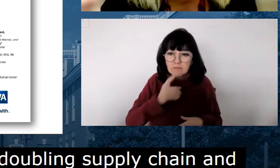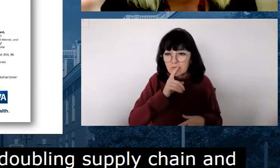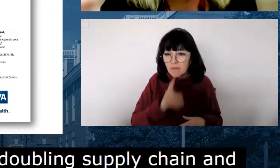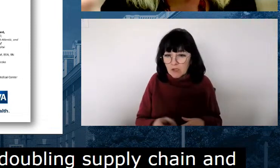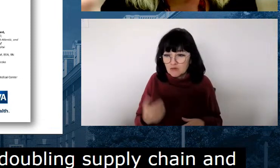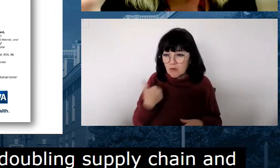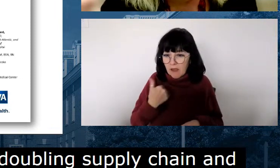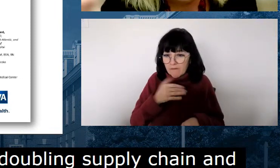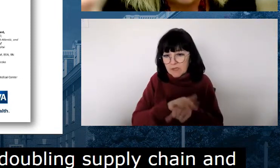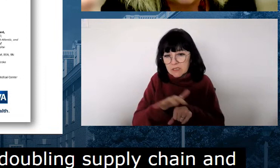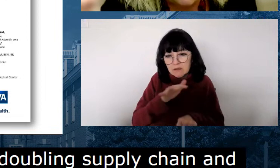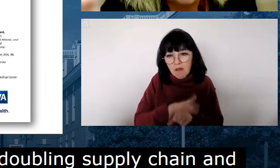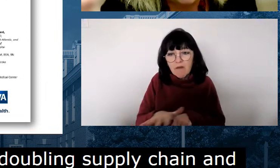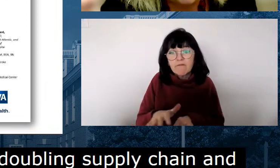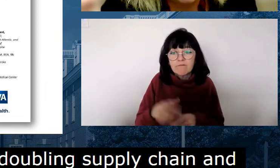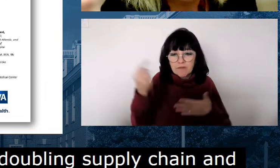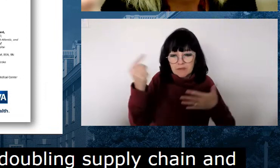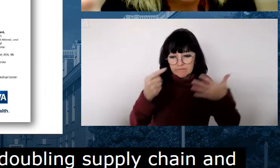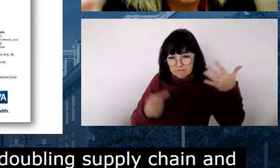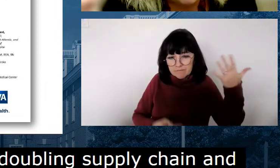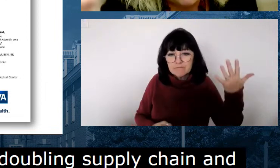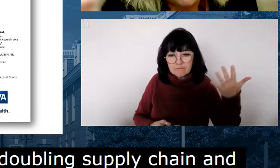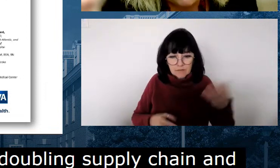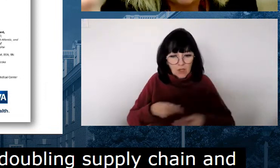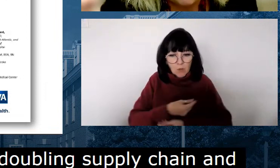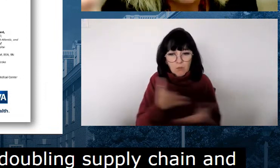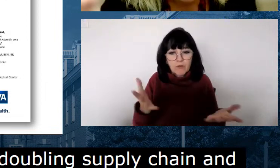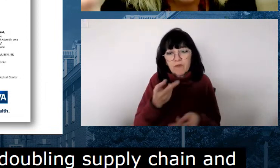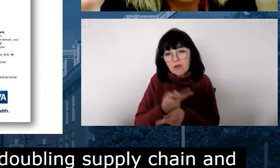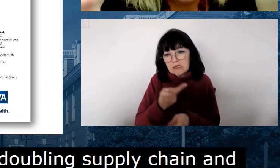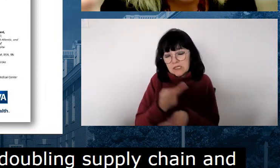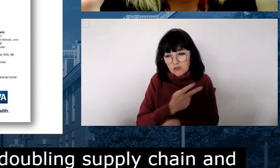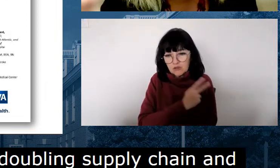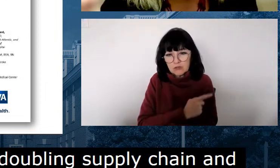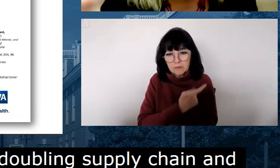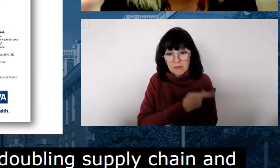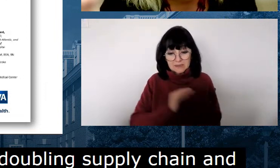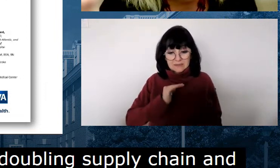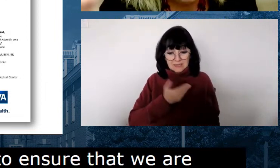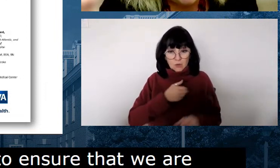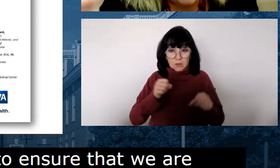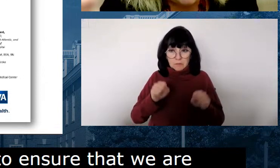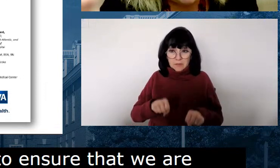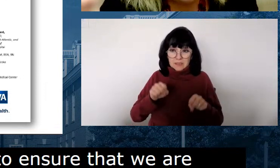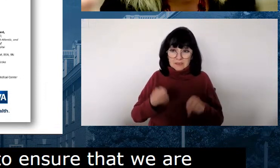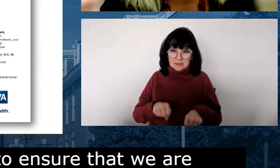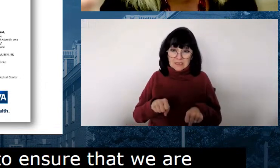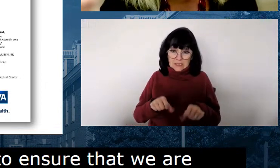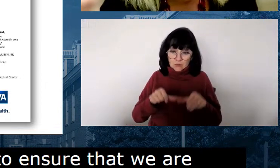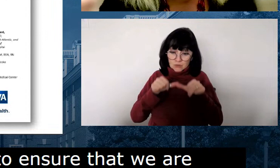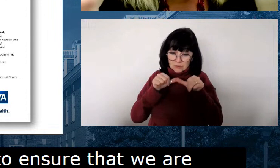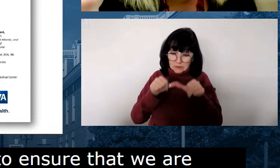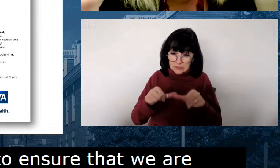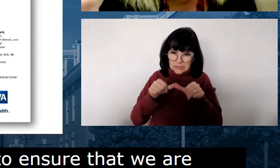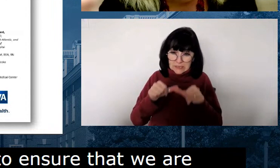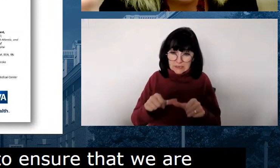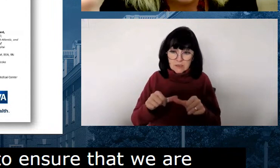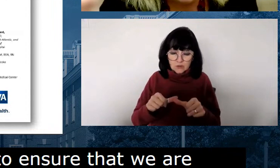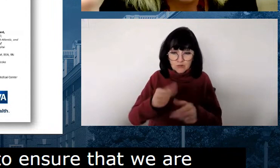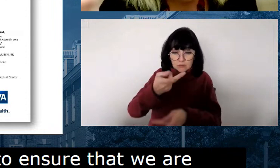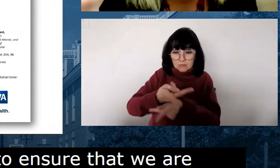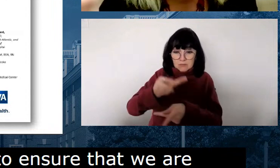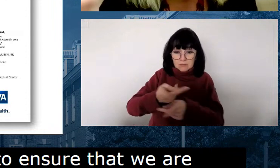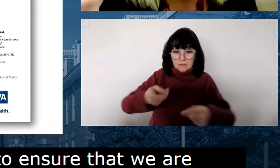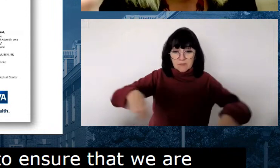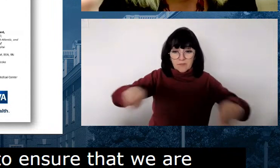are providing care to patients. Our ability to continue to provide care